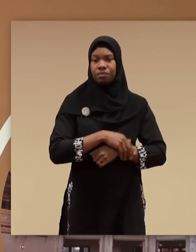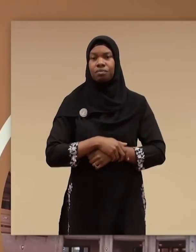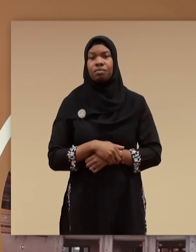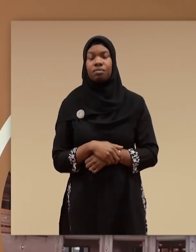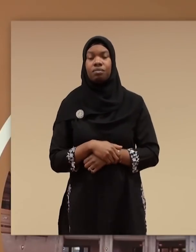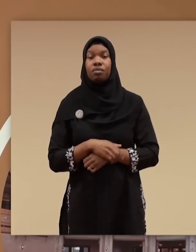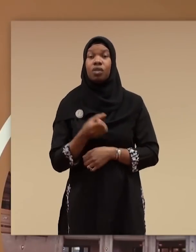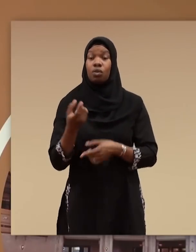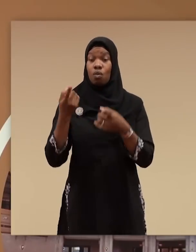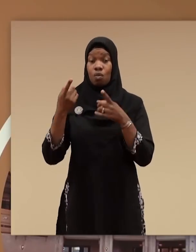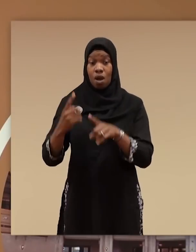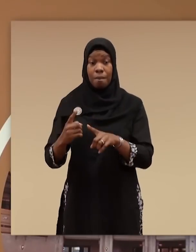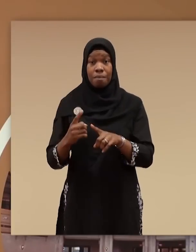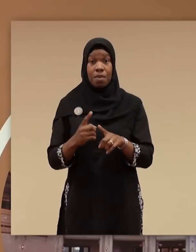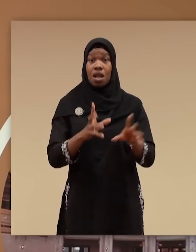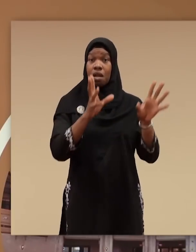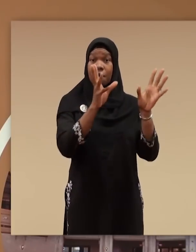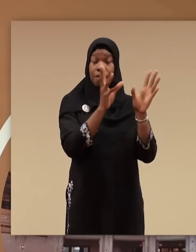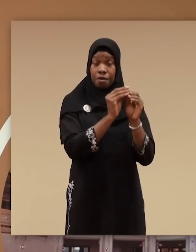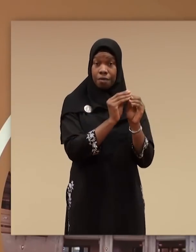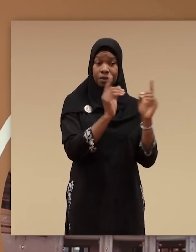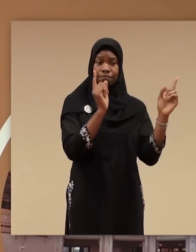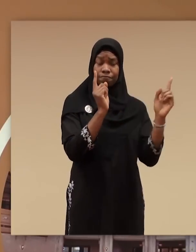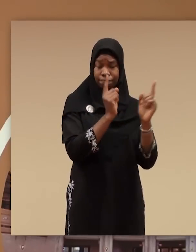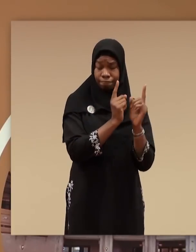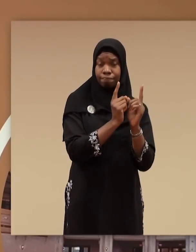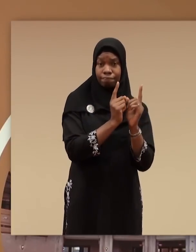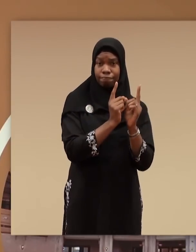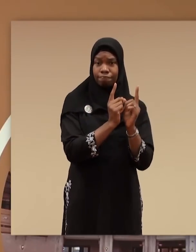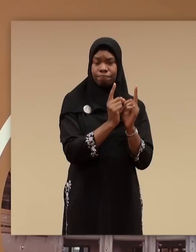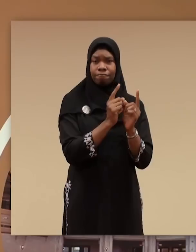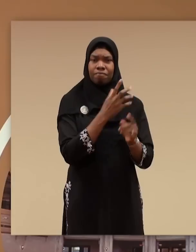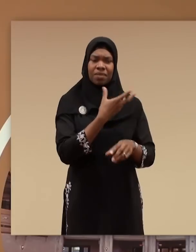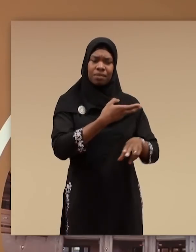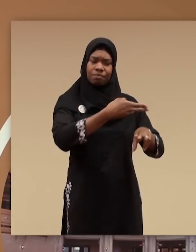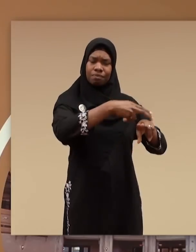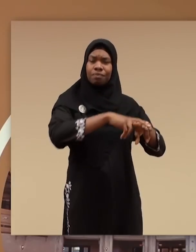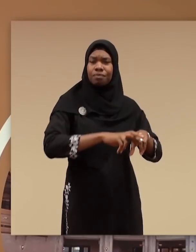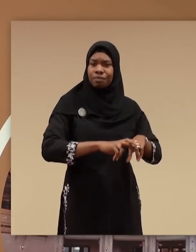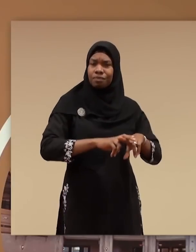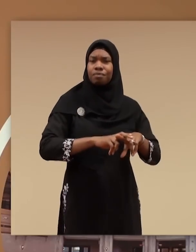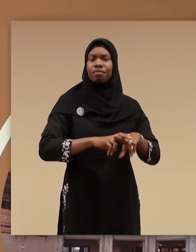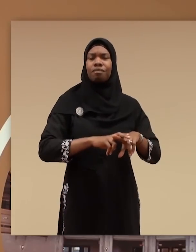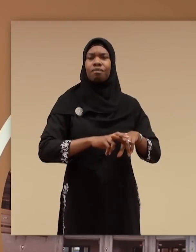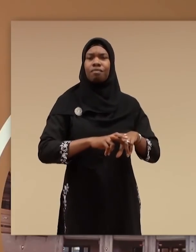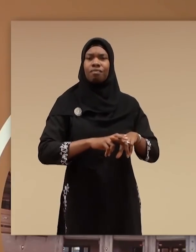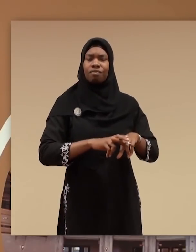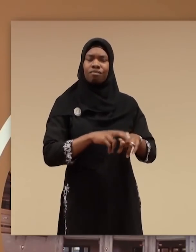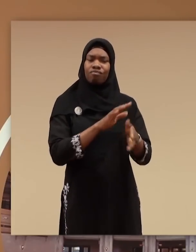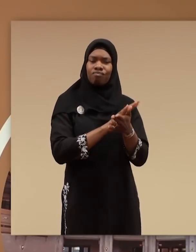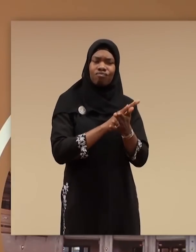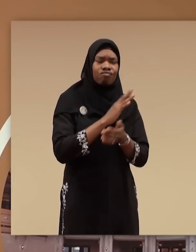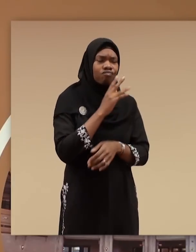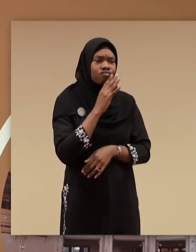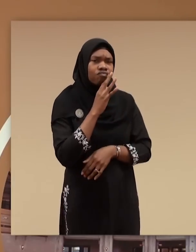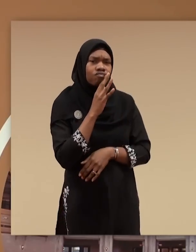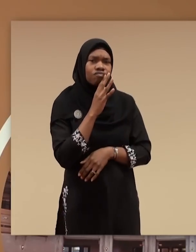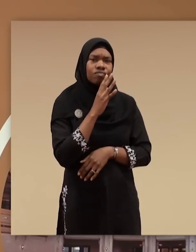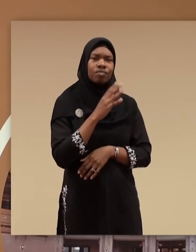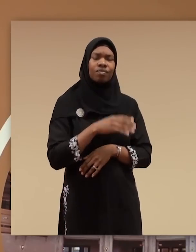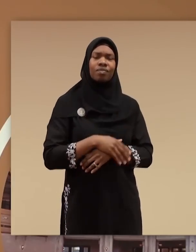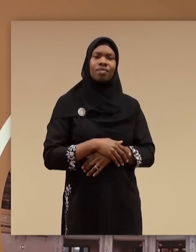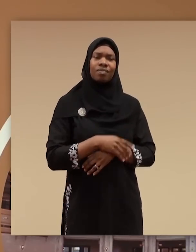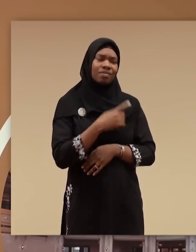Muhammad sallallahu alaihi wasallam, and he talked to him very nicely. And he addressed him as